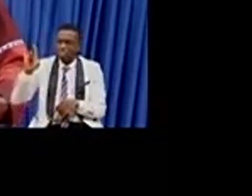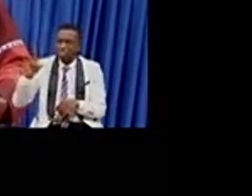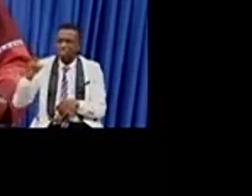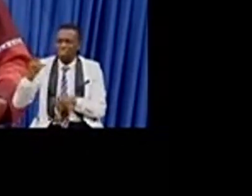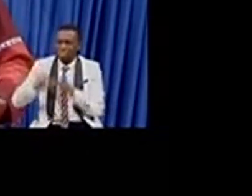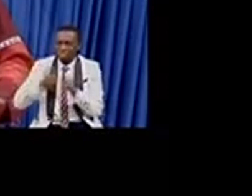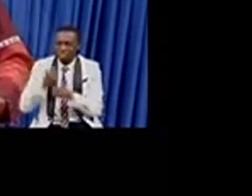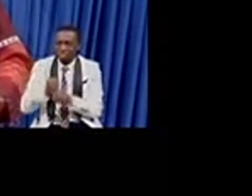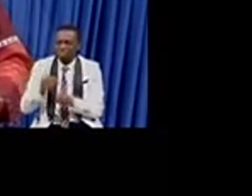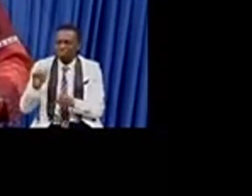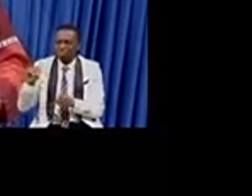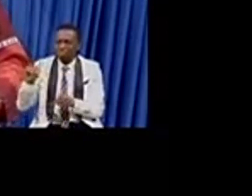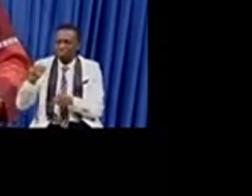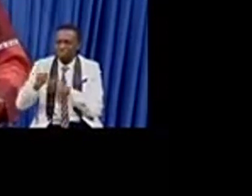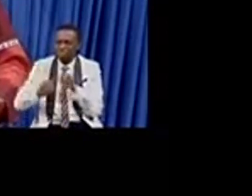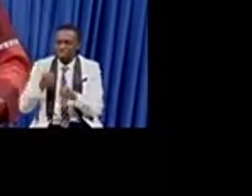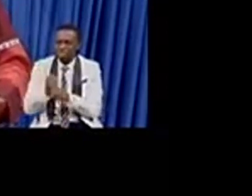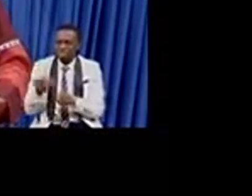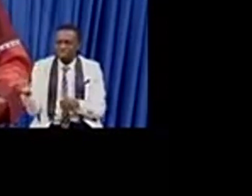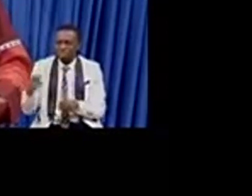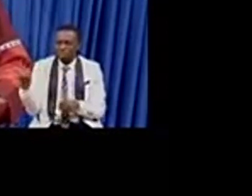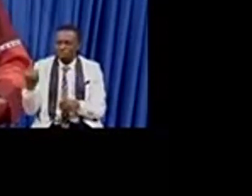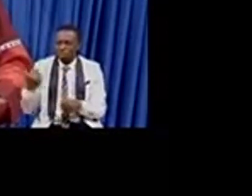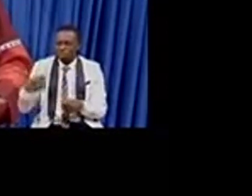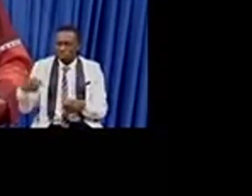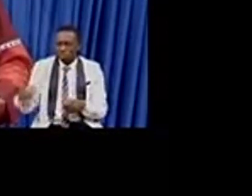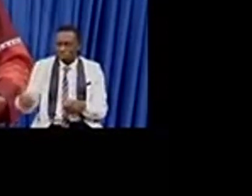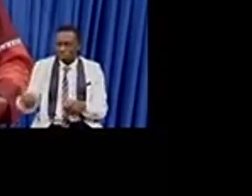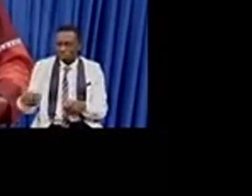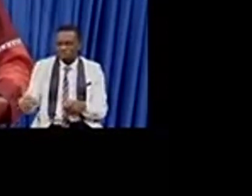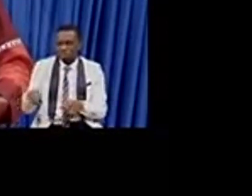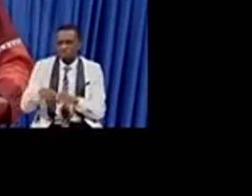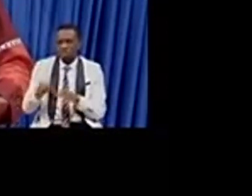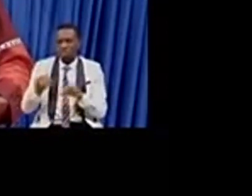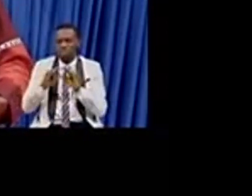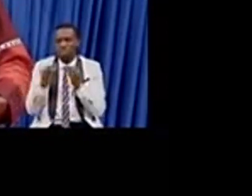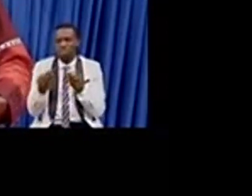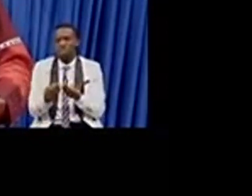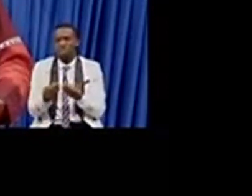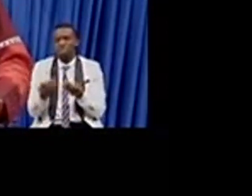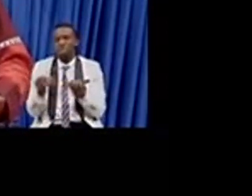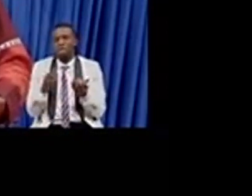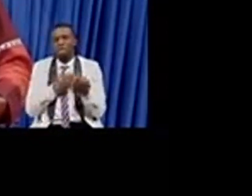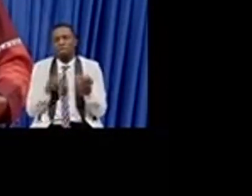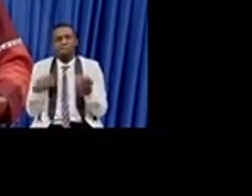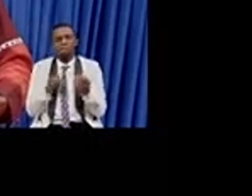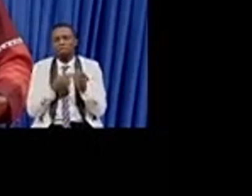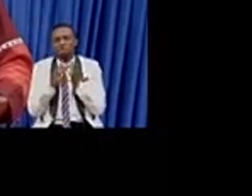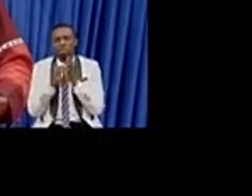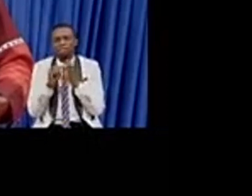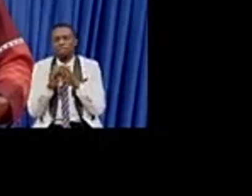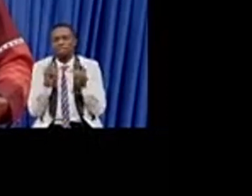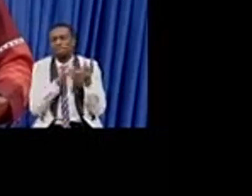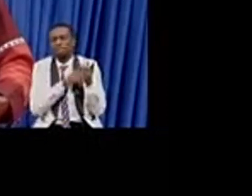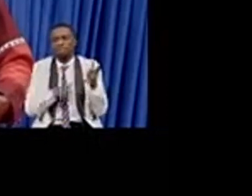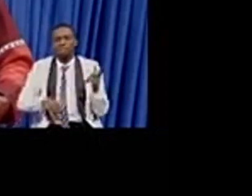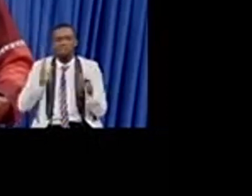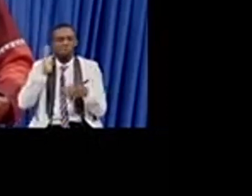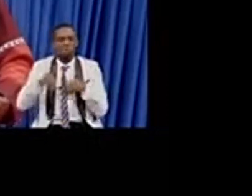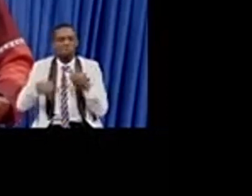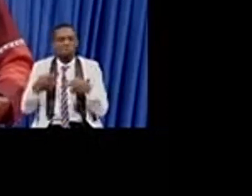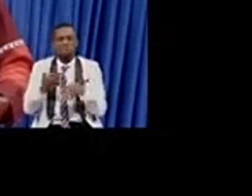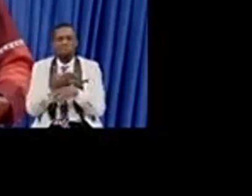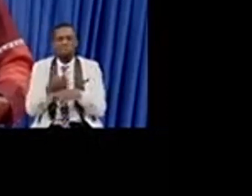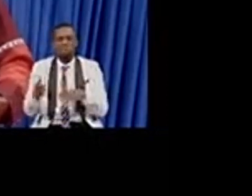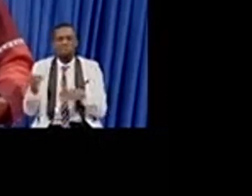if you attend this GCK, the Lord will roll away that burden and that predicament must stop. As we come here on Thursday, we